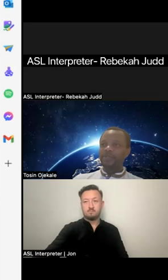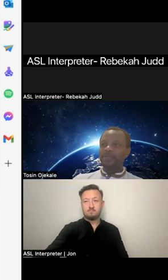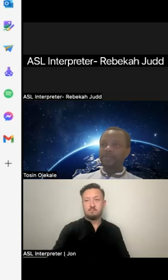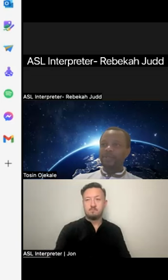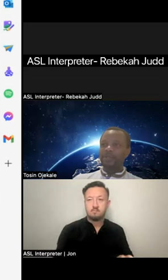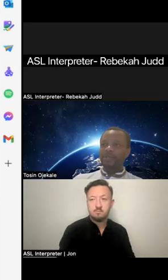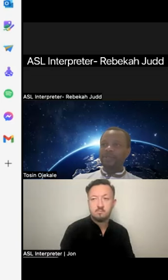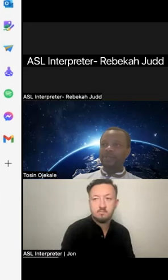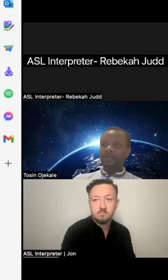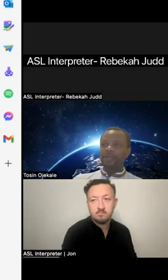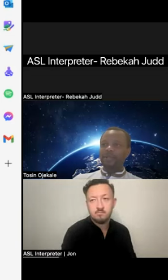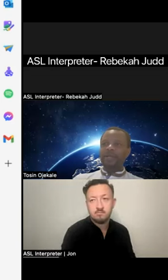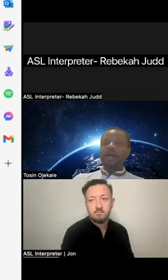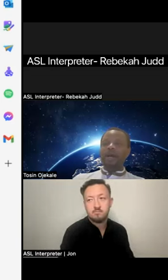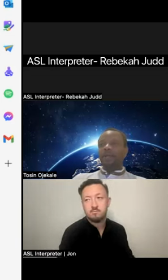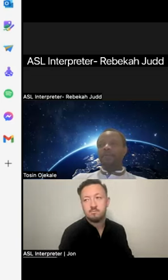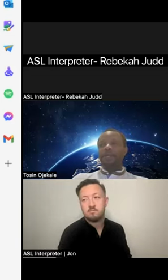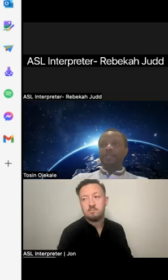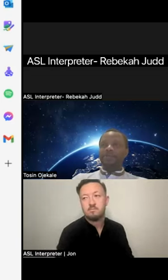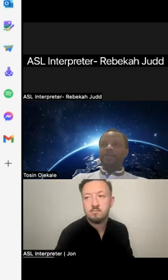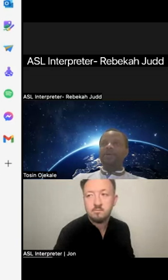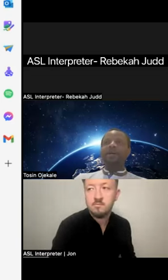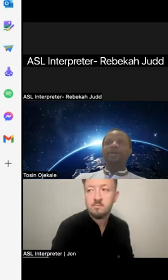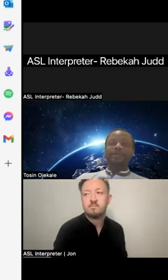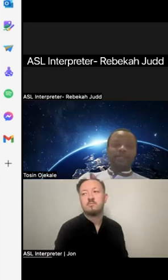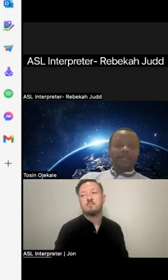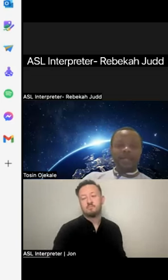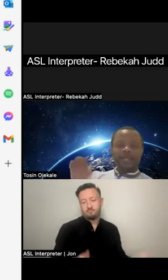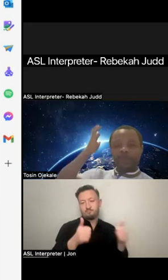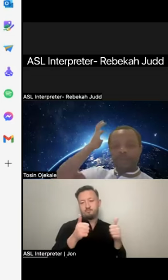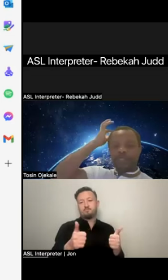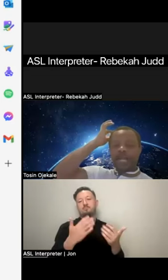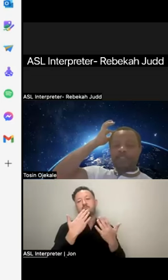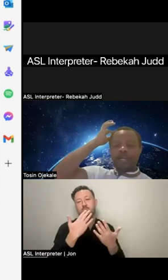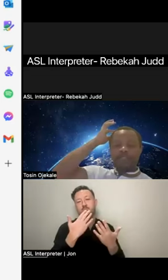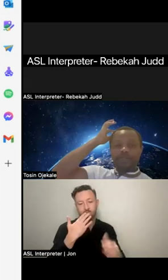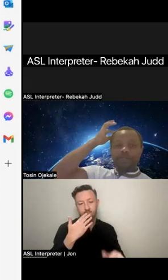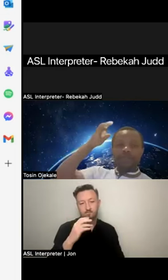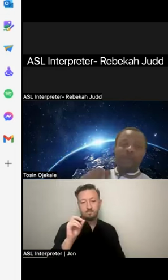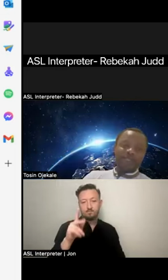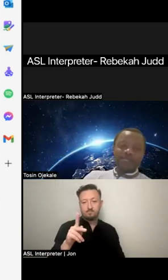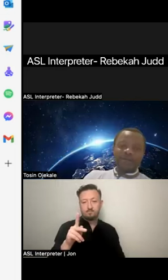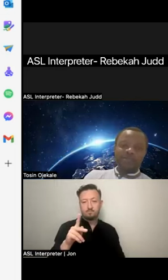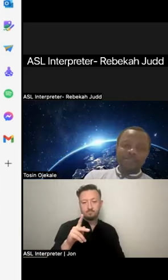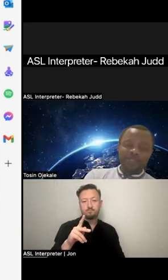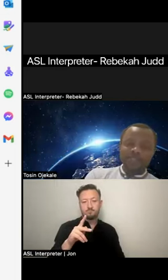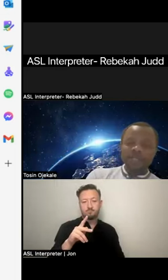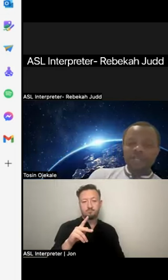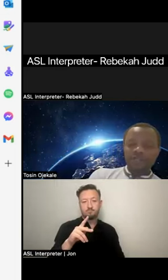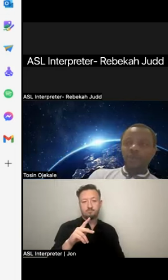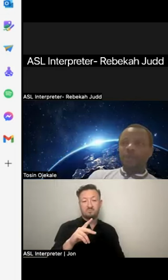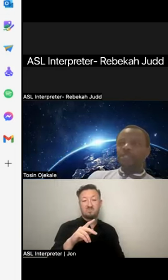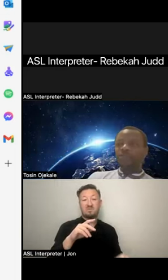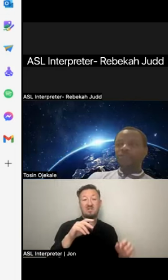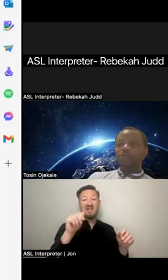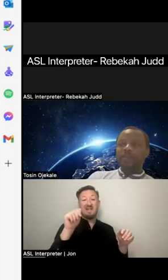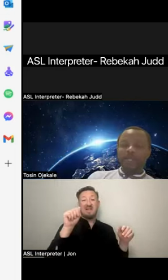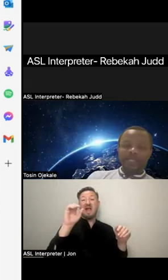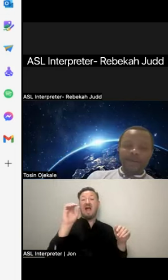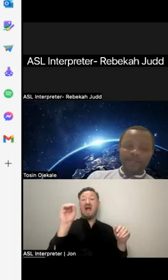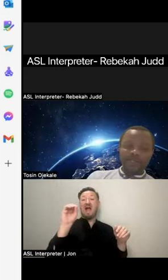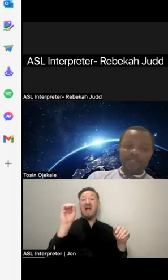ones. All right, great. So thanks, guys. So it's actually used to fight the oxygen. So it's used